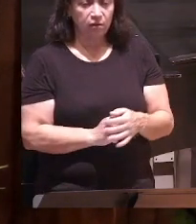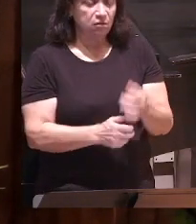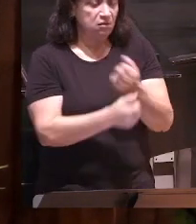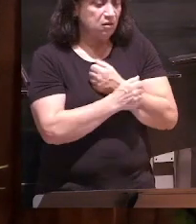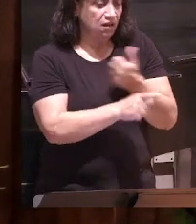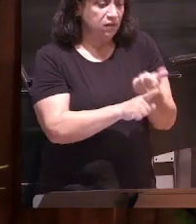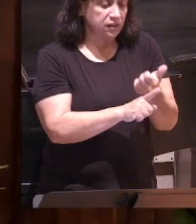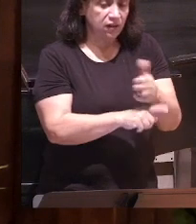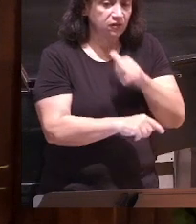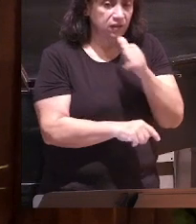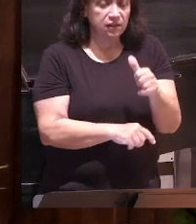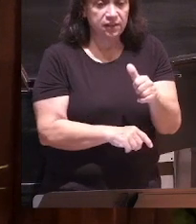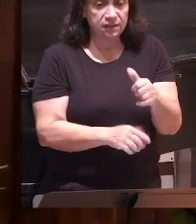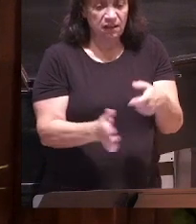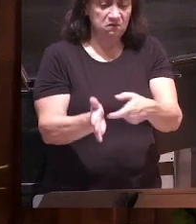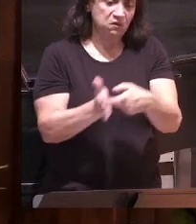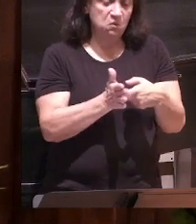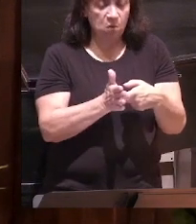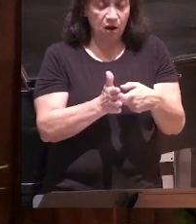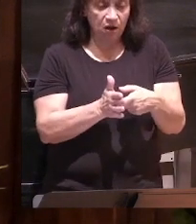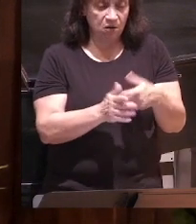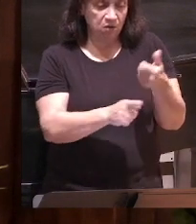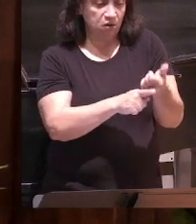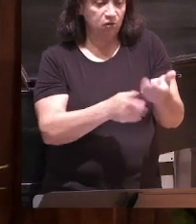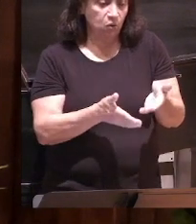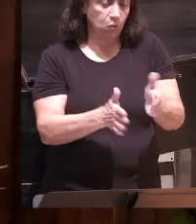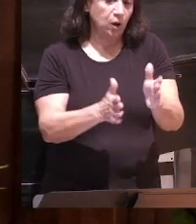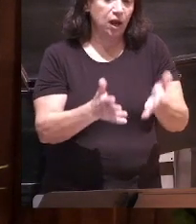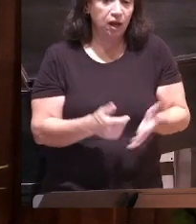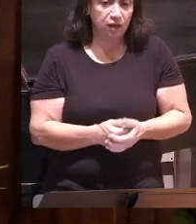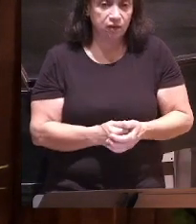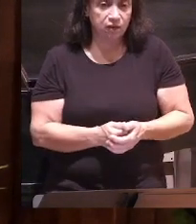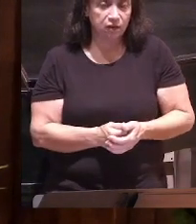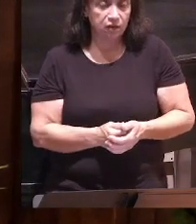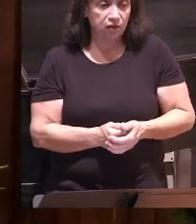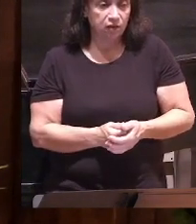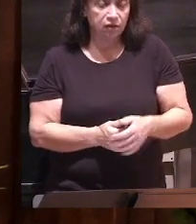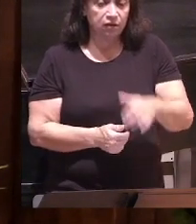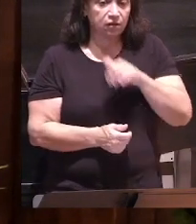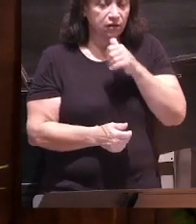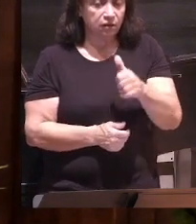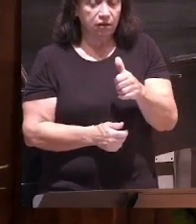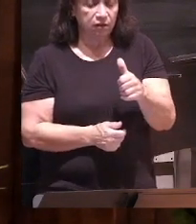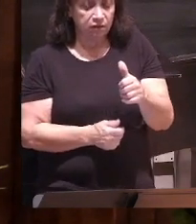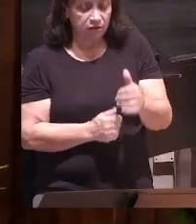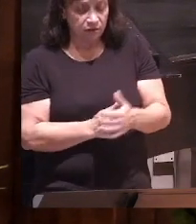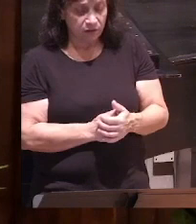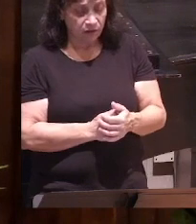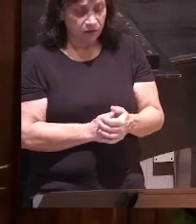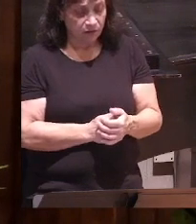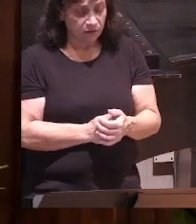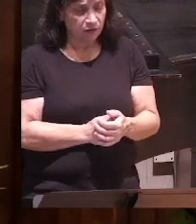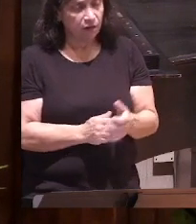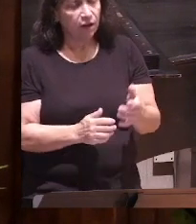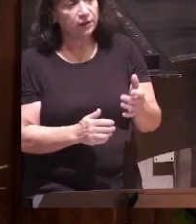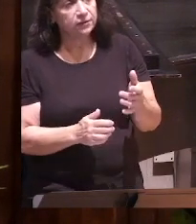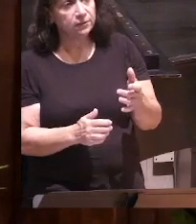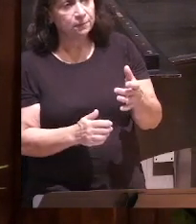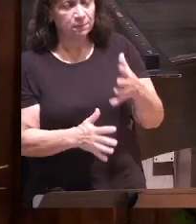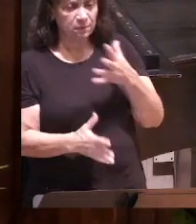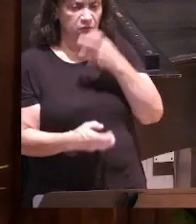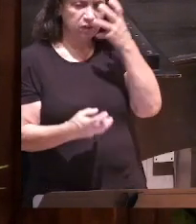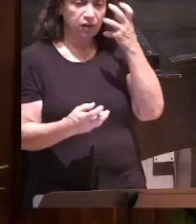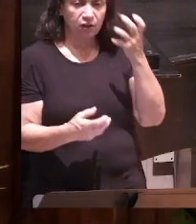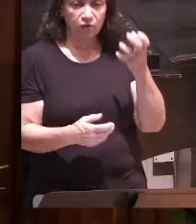not insist on its own way. It is not irritable or